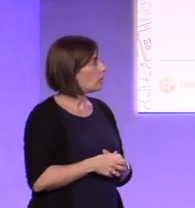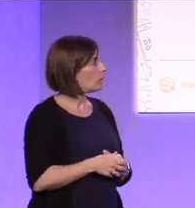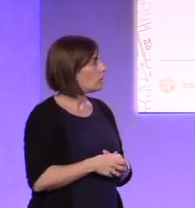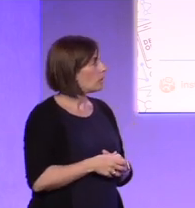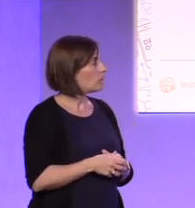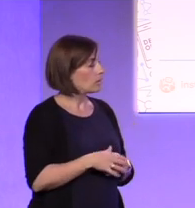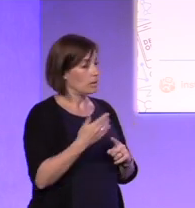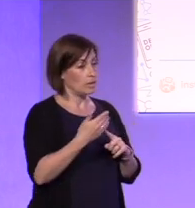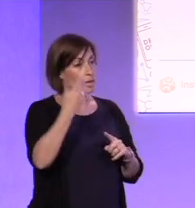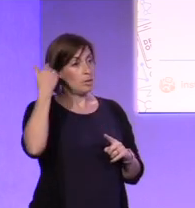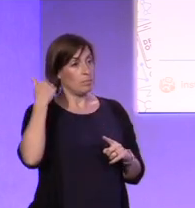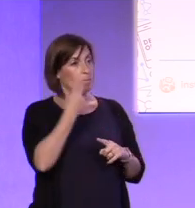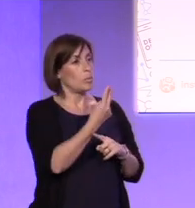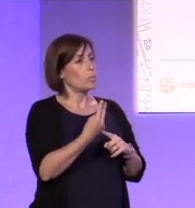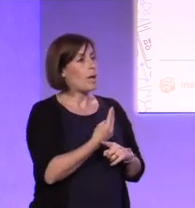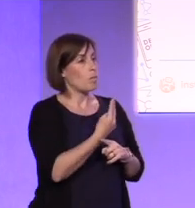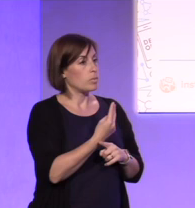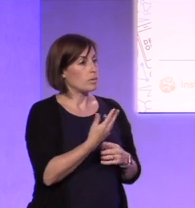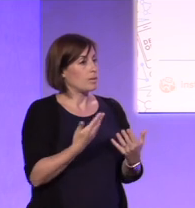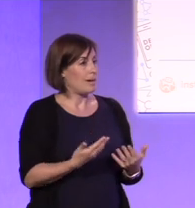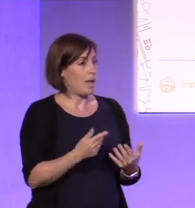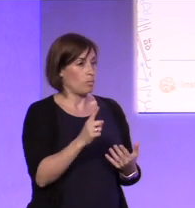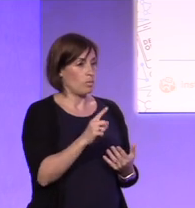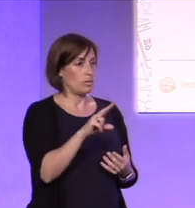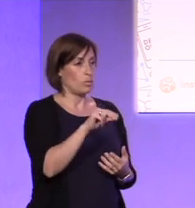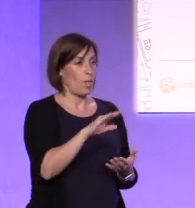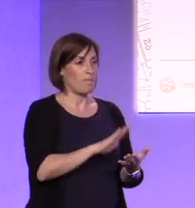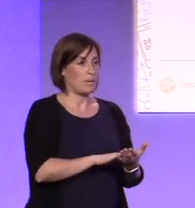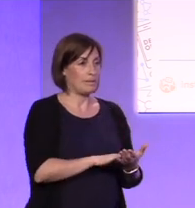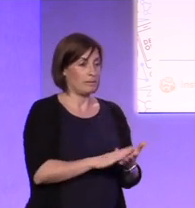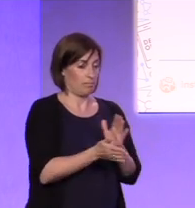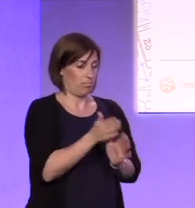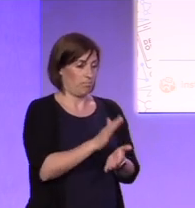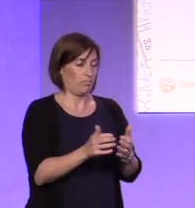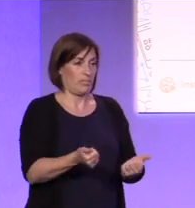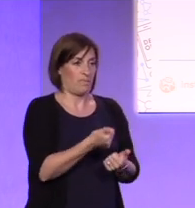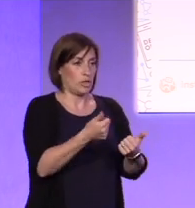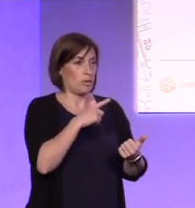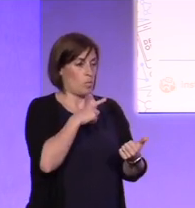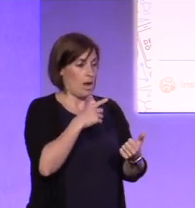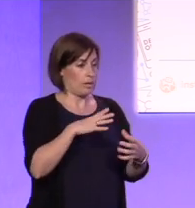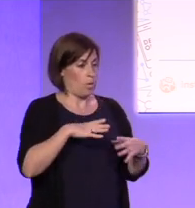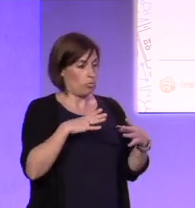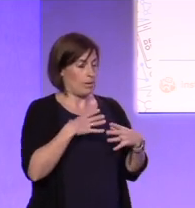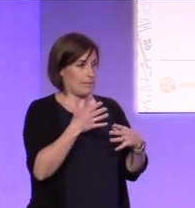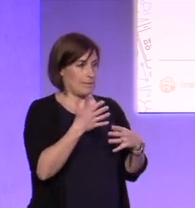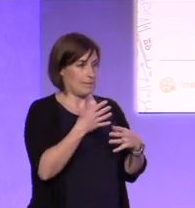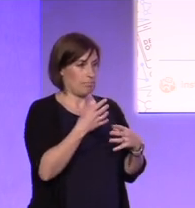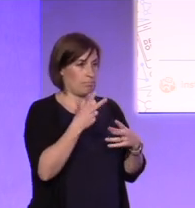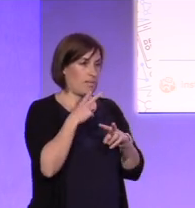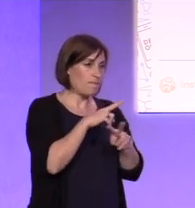Before it took us 2 hours, now we got it down to 12 minutes because all of these things are made visible.